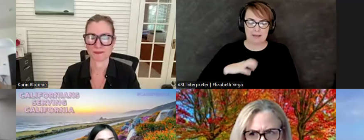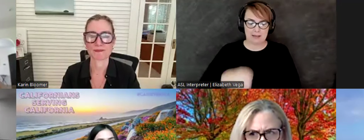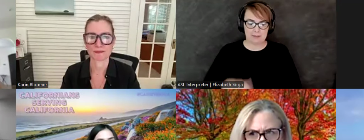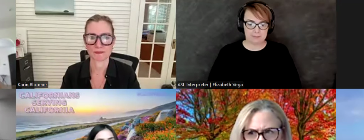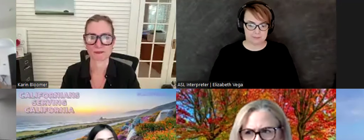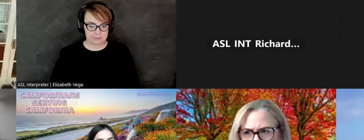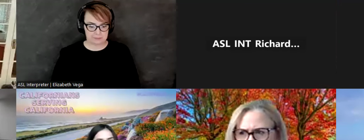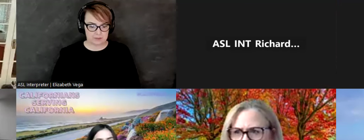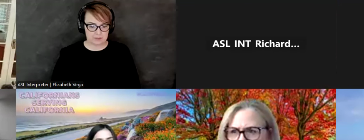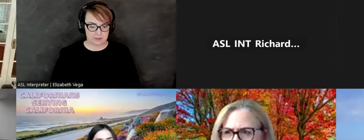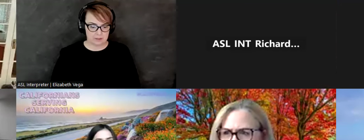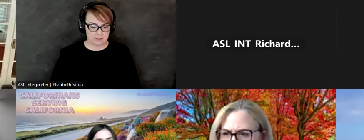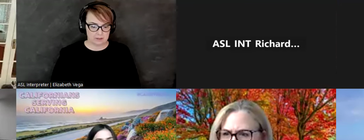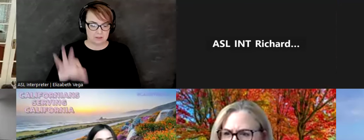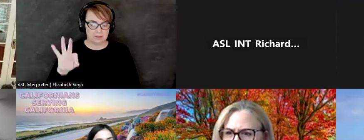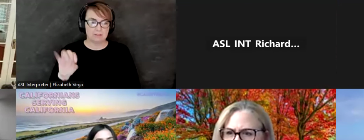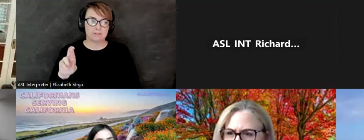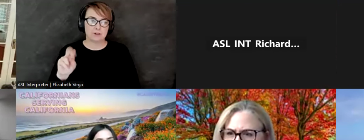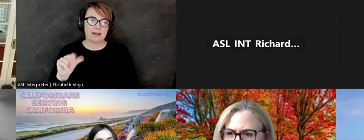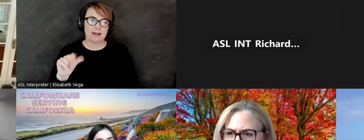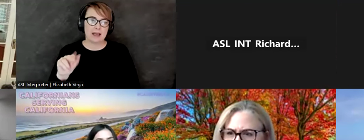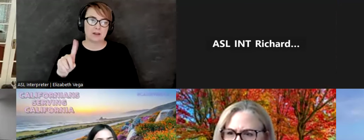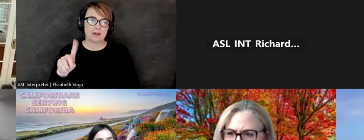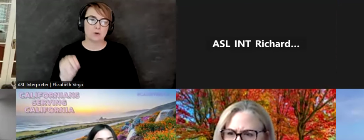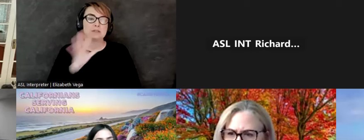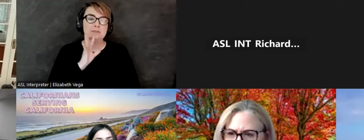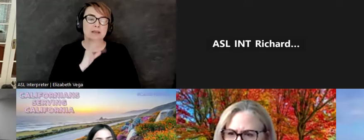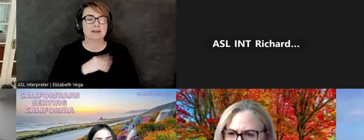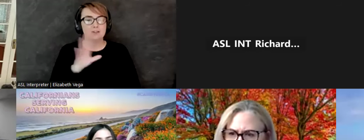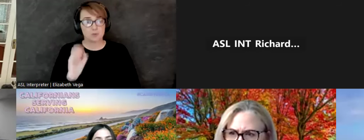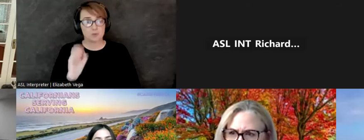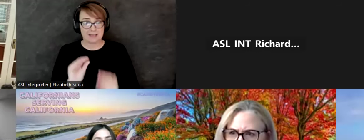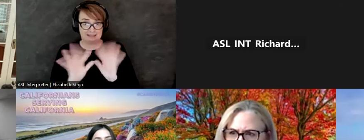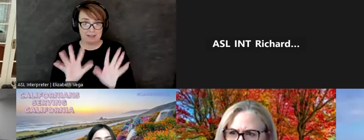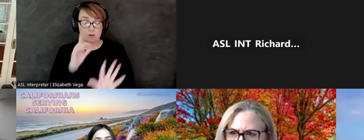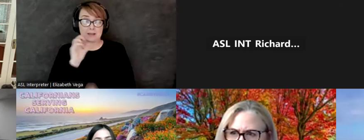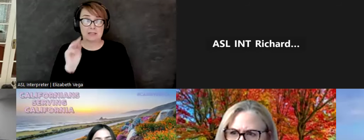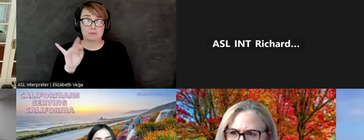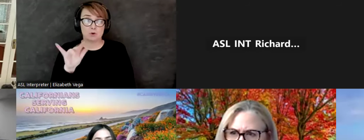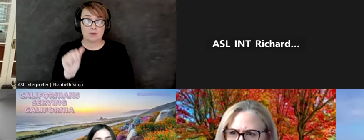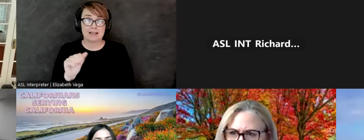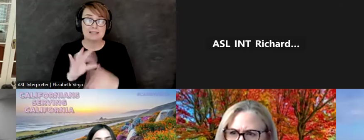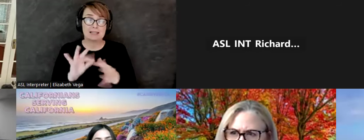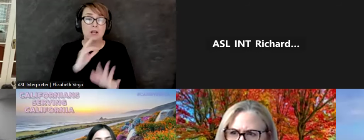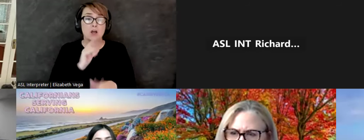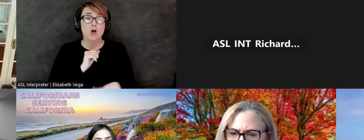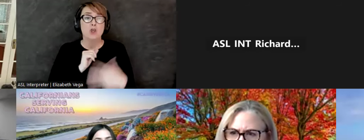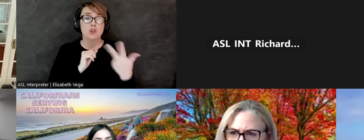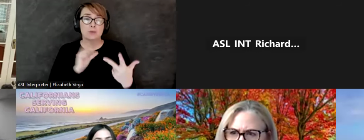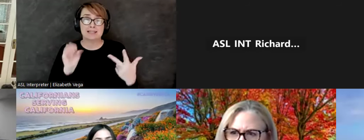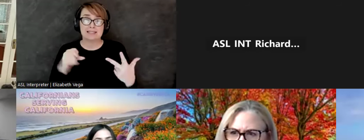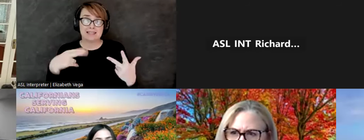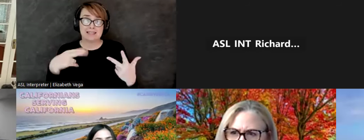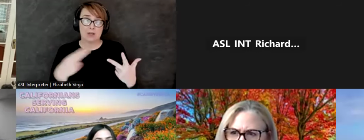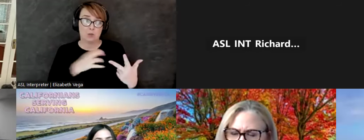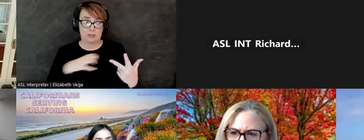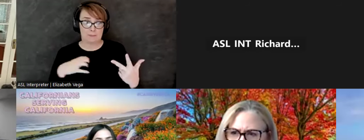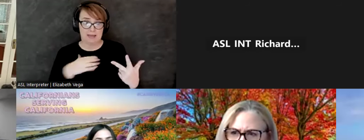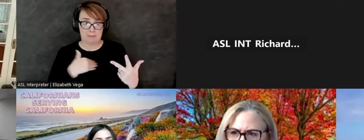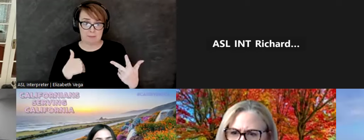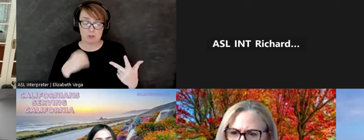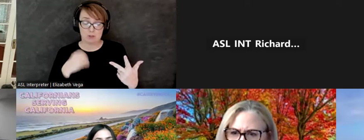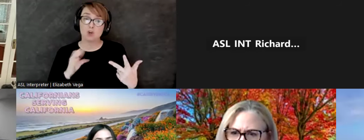what Maria asked was three stakeholder committee members. It could be